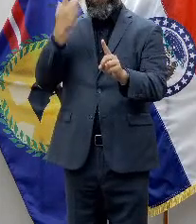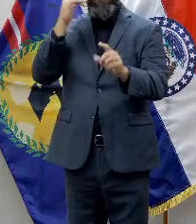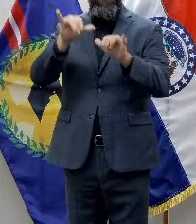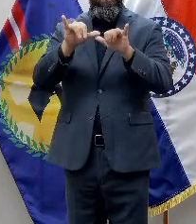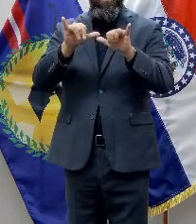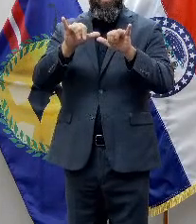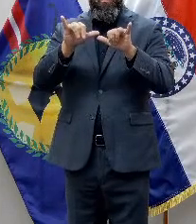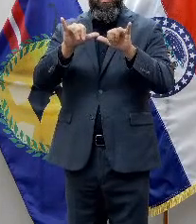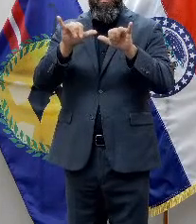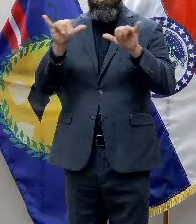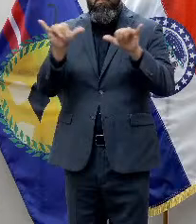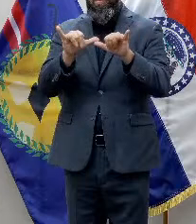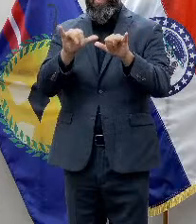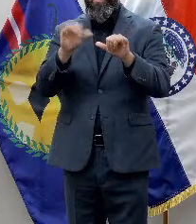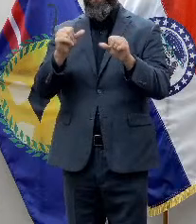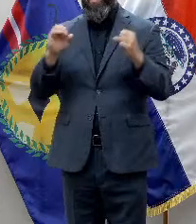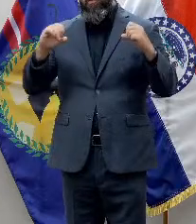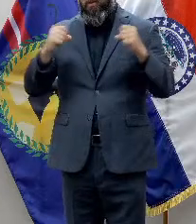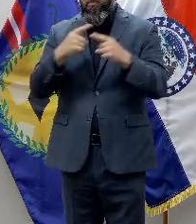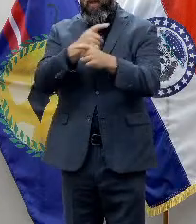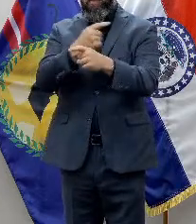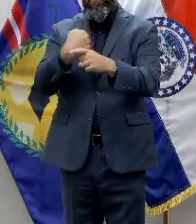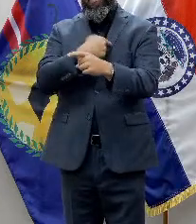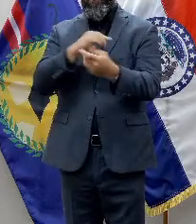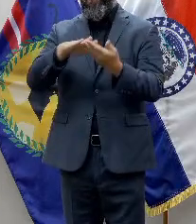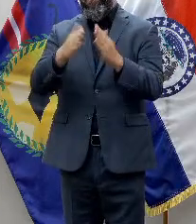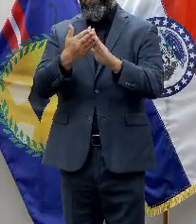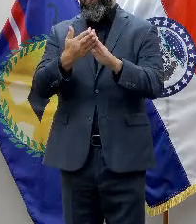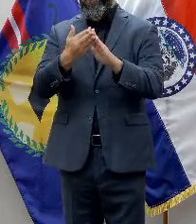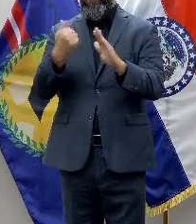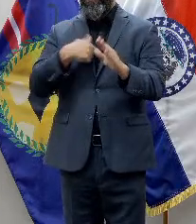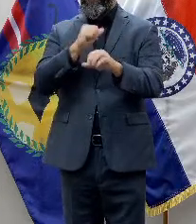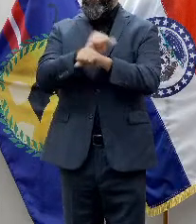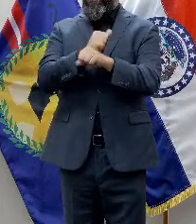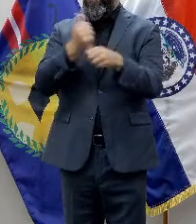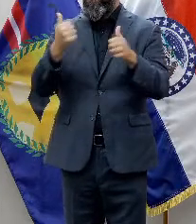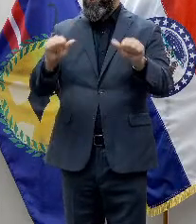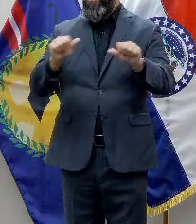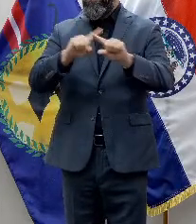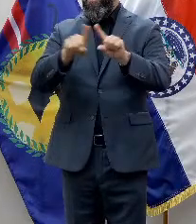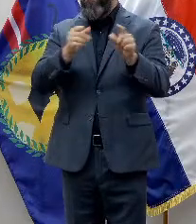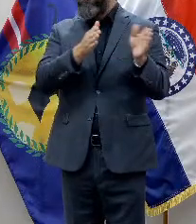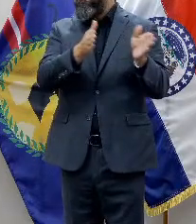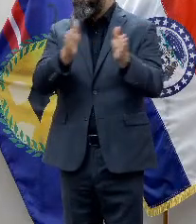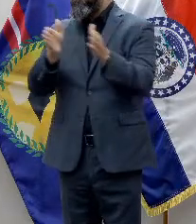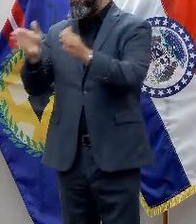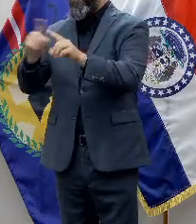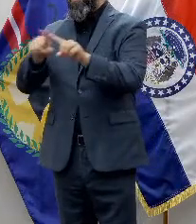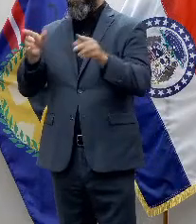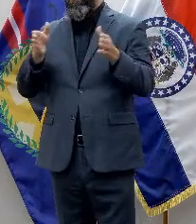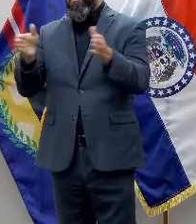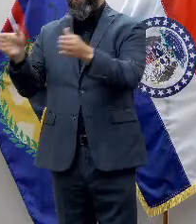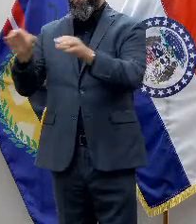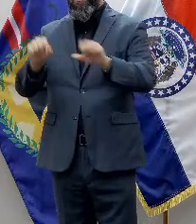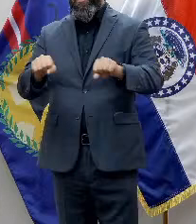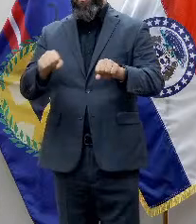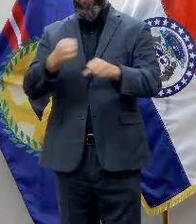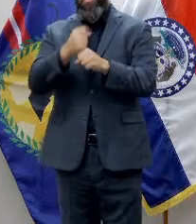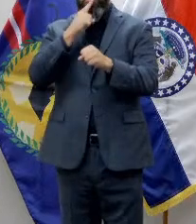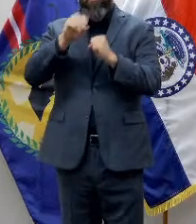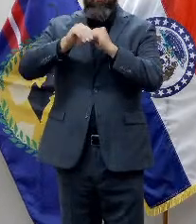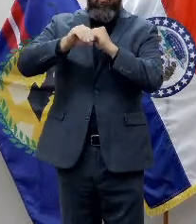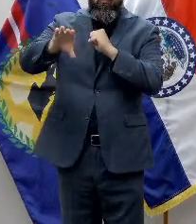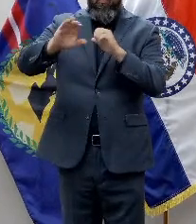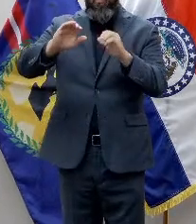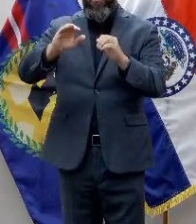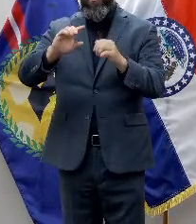and the volume and the complexity of our community, we have just worked to try as many strategies as possible to get the word out, not only